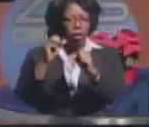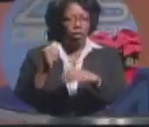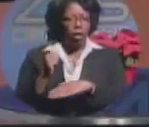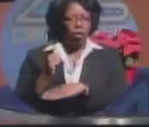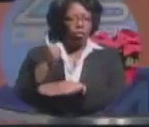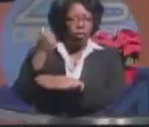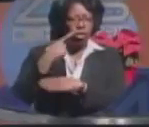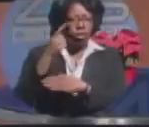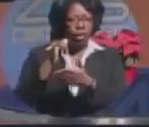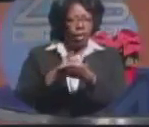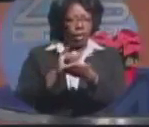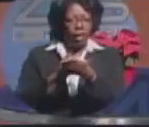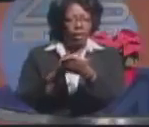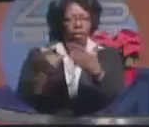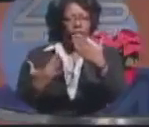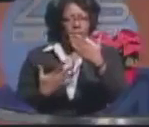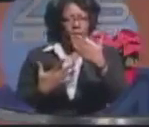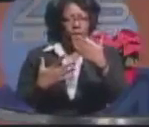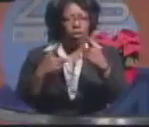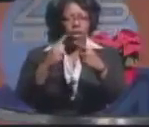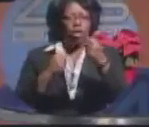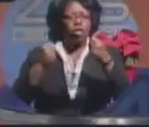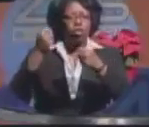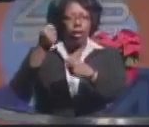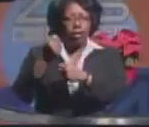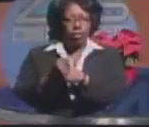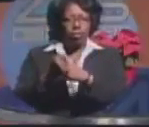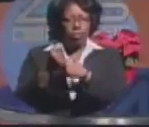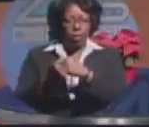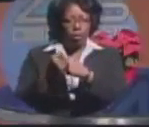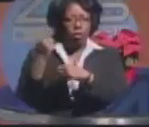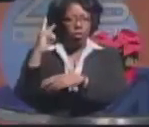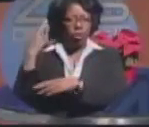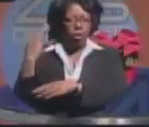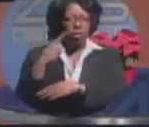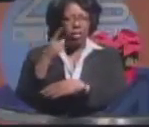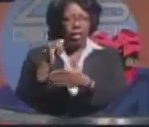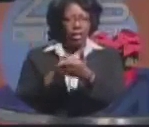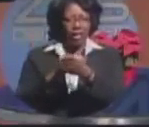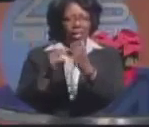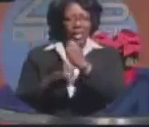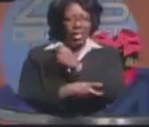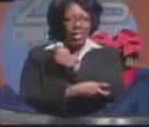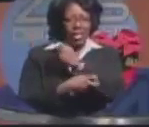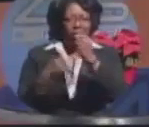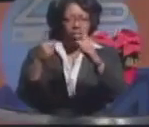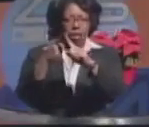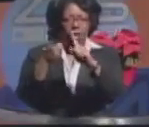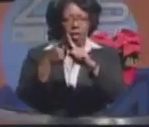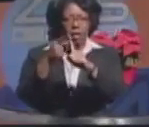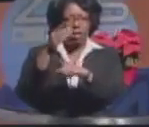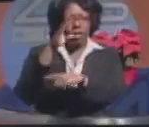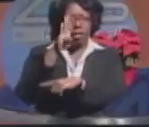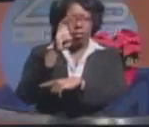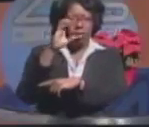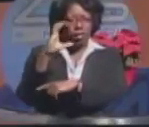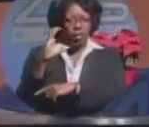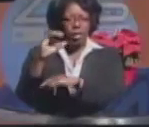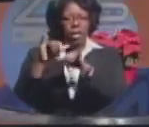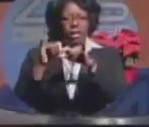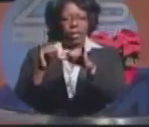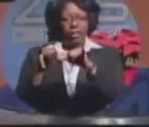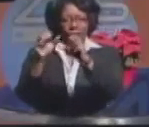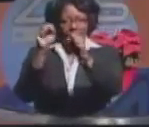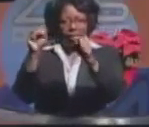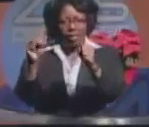believed a burned transmitter was to blame, but as Andrew Knowles explains, it appears that thieves targeting BEC infrastructure left the